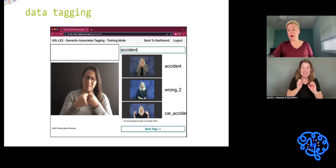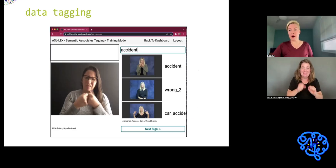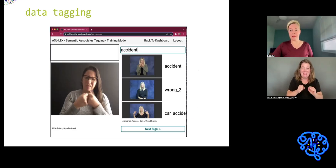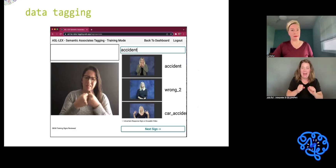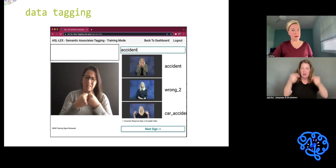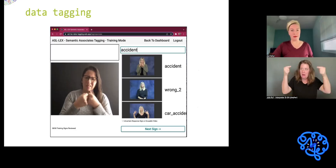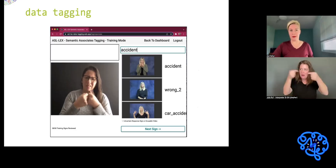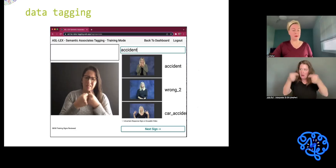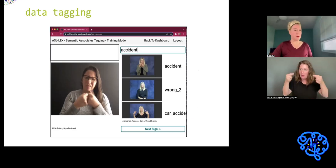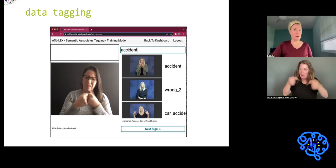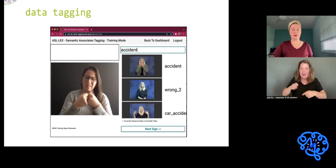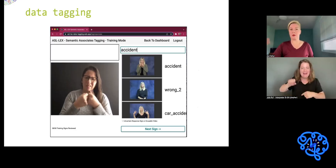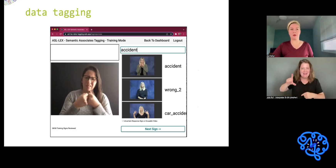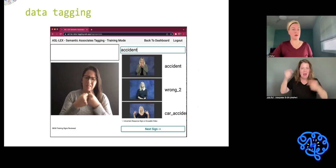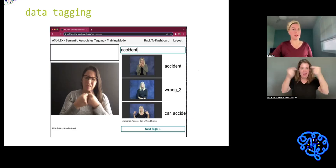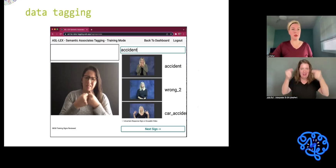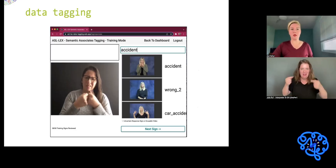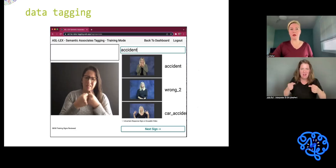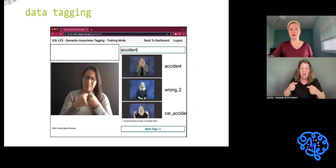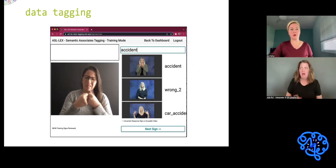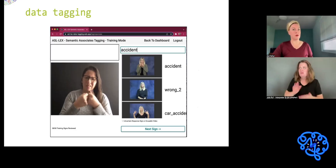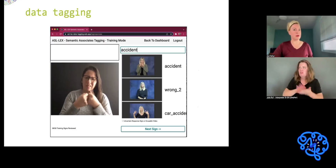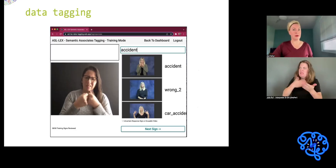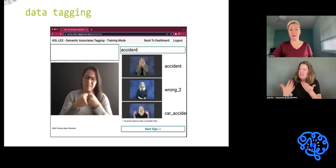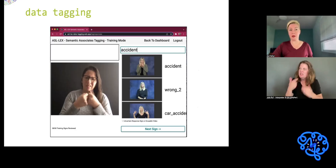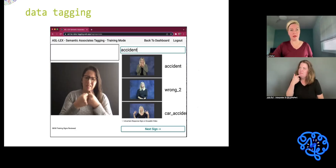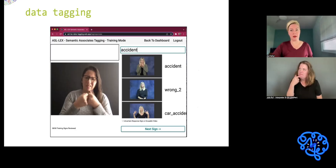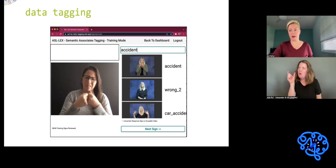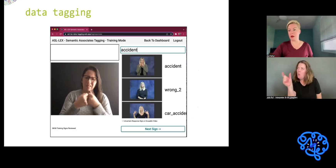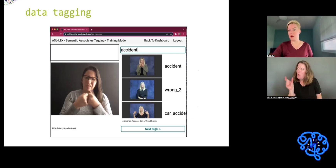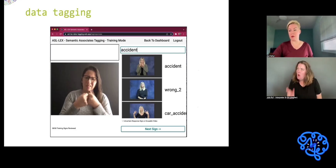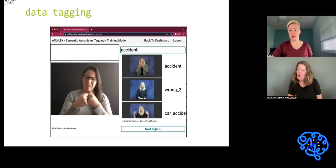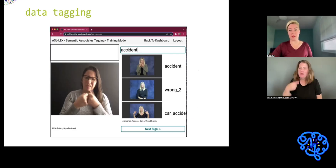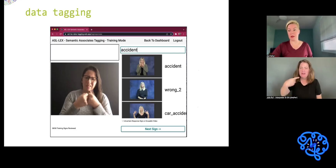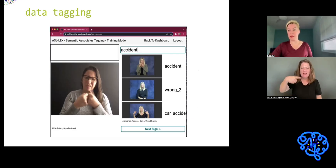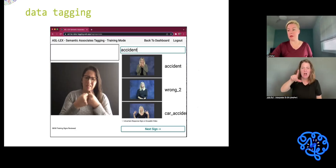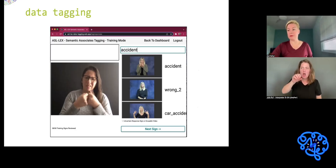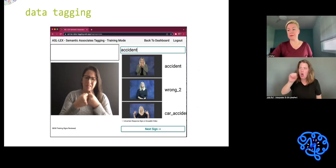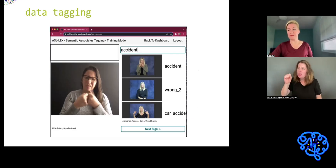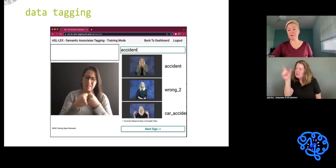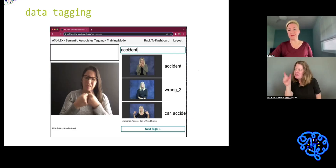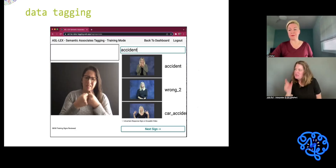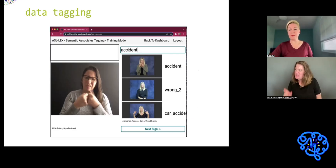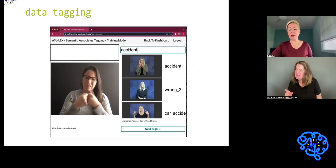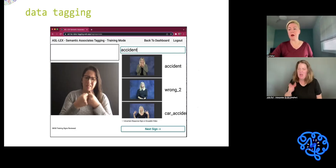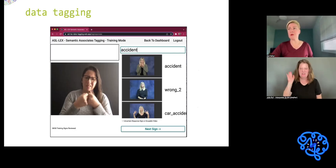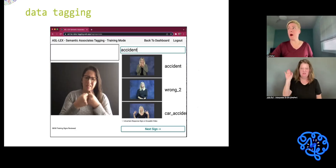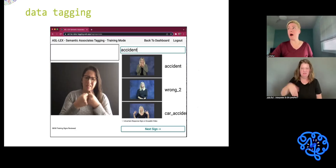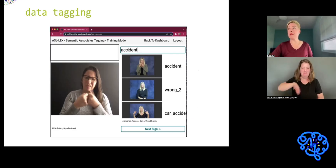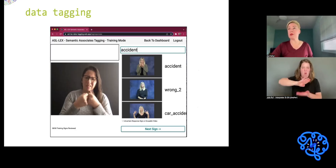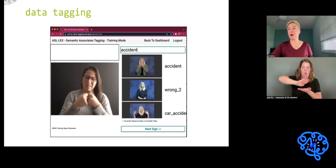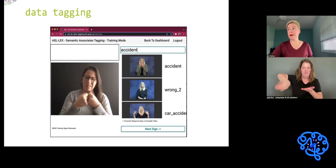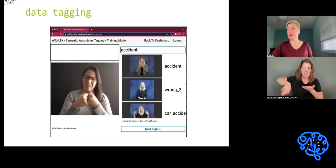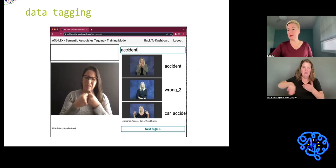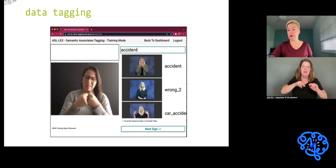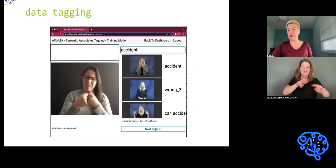and bypassing this need for translations or extensive glossing for responses. So how